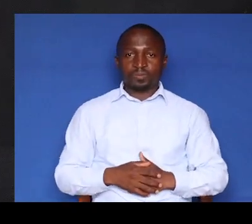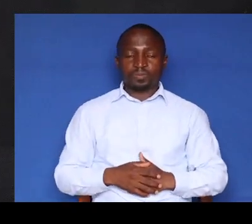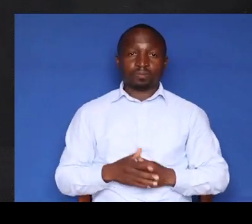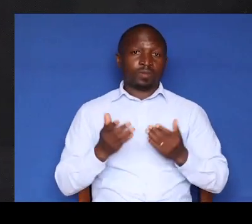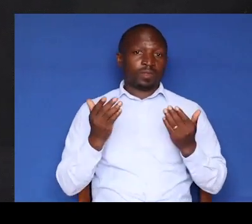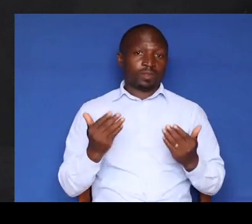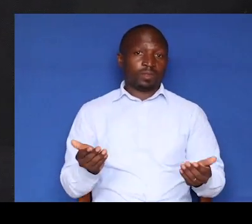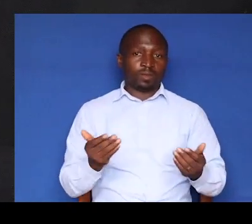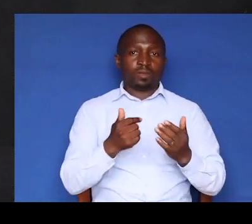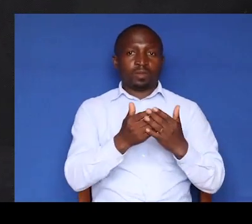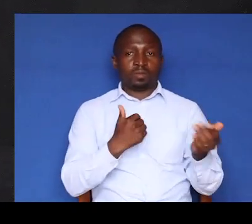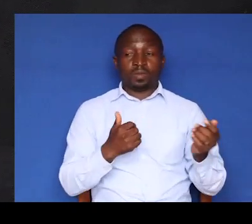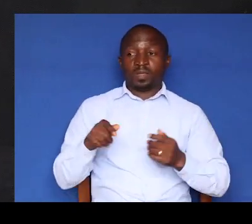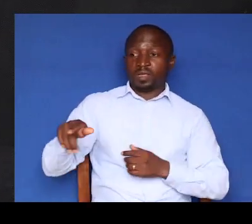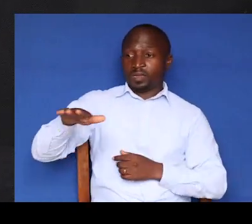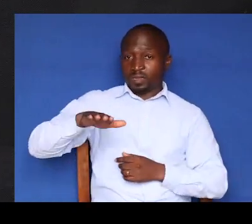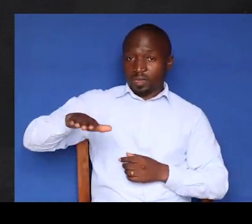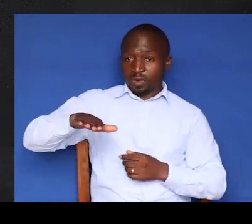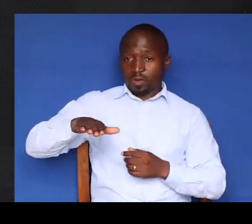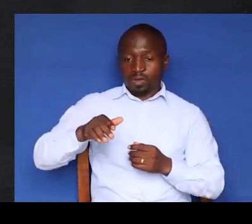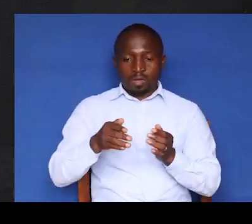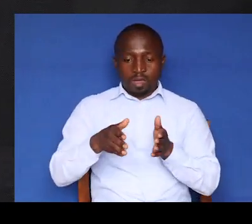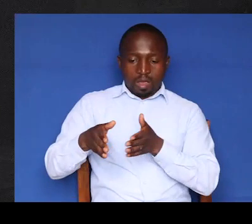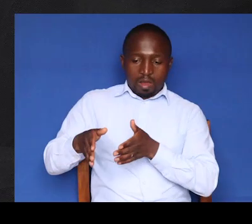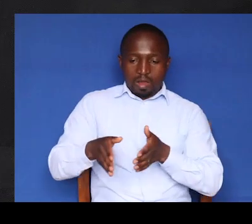But so long these are areas of river flow,